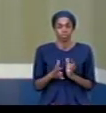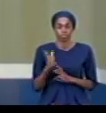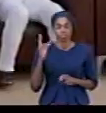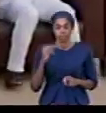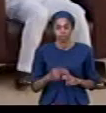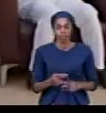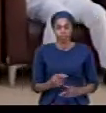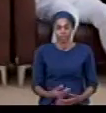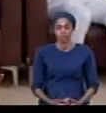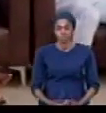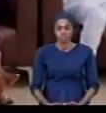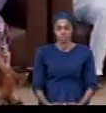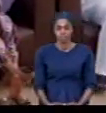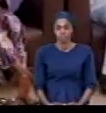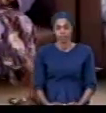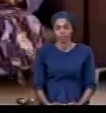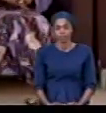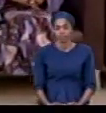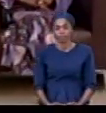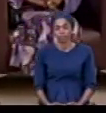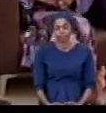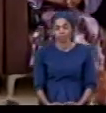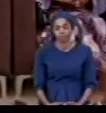are welcome.